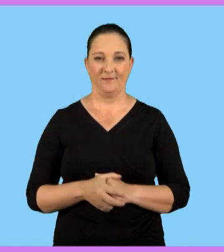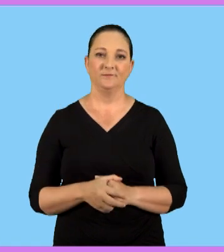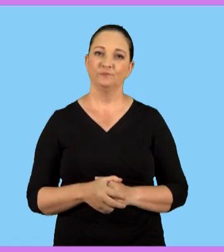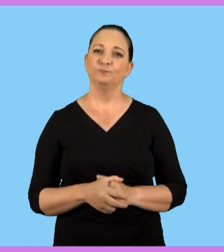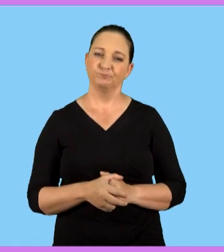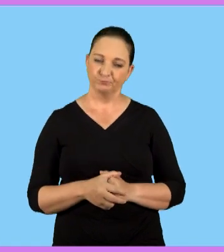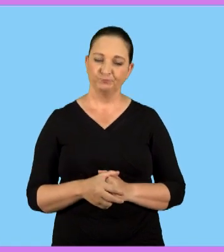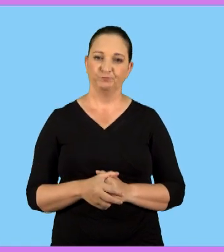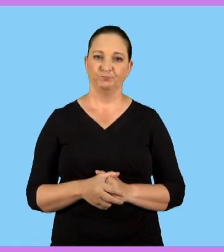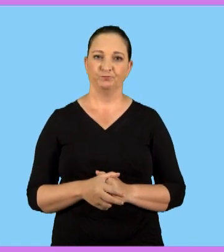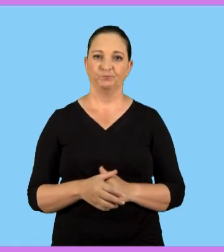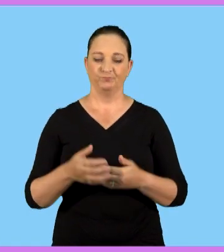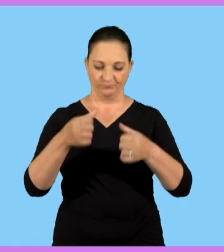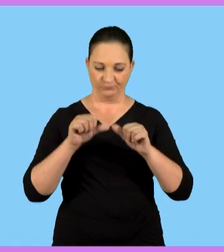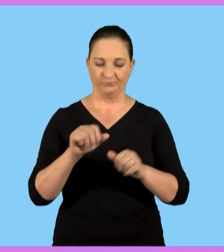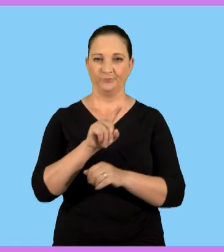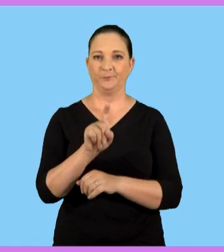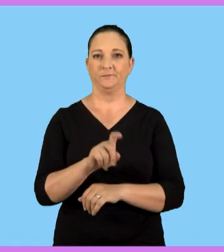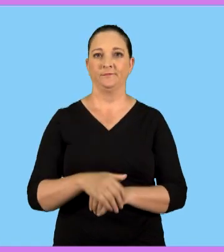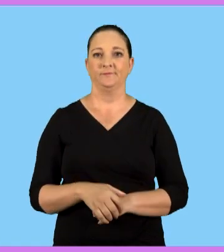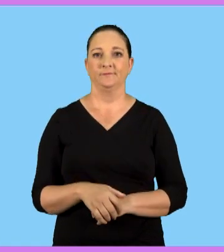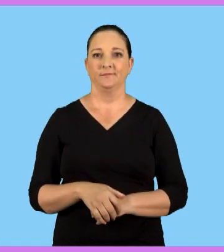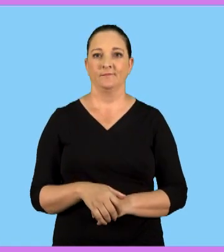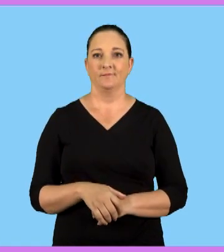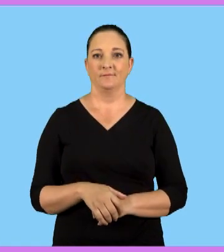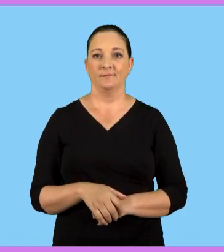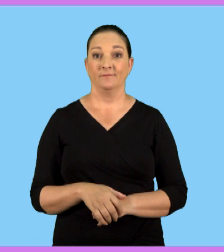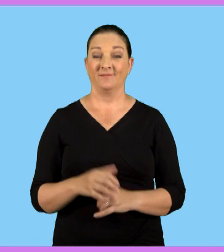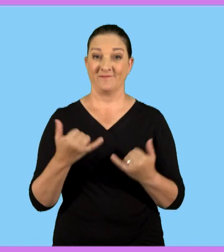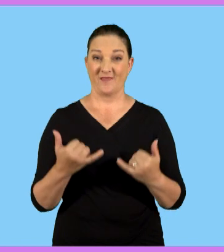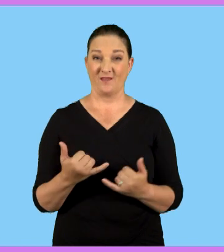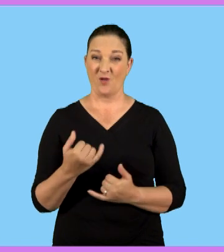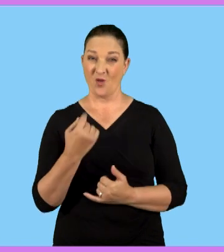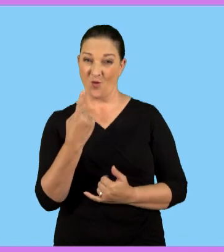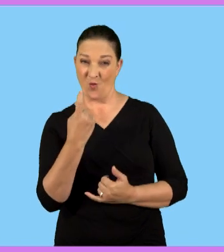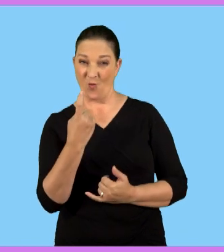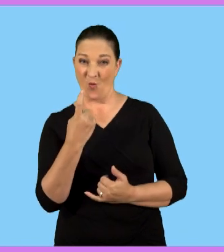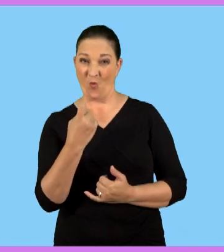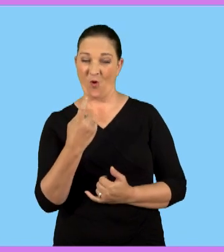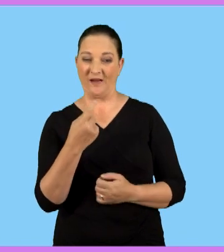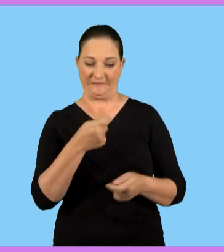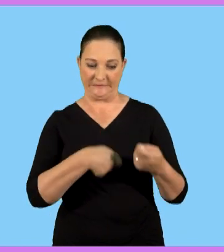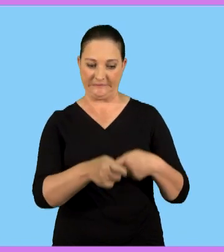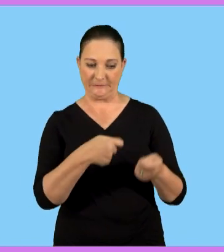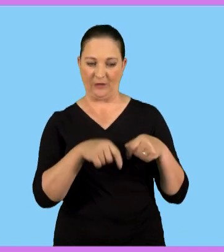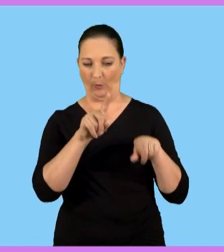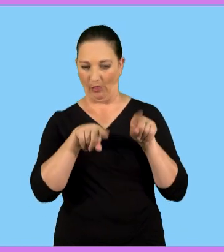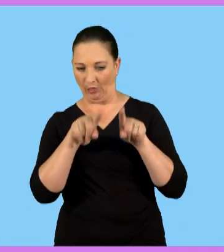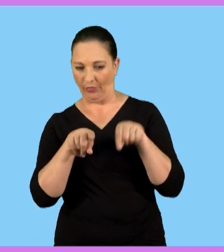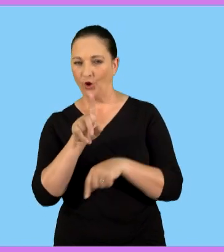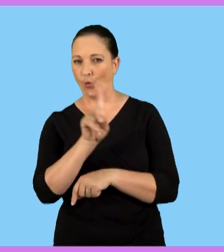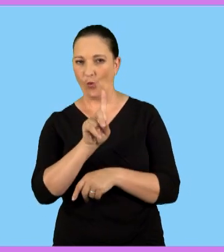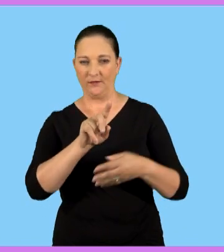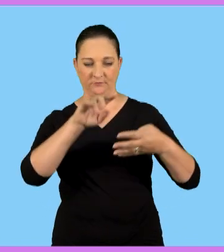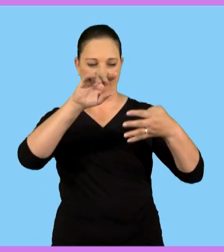2007. There we go. Next question. Name one variable expense. So looking at the